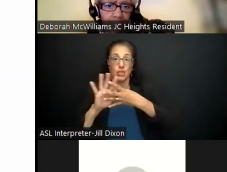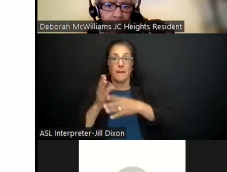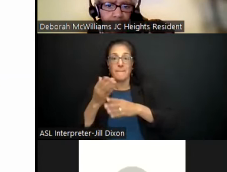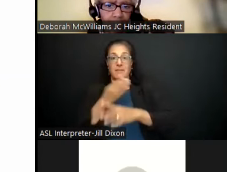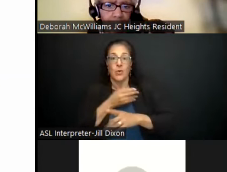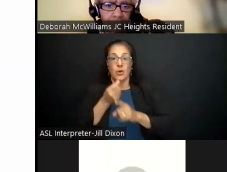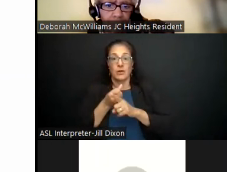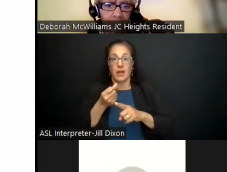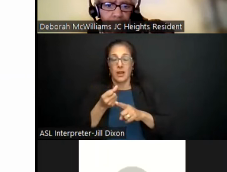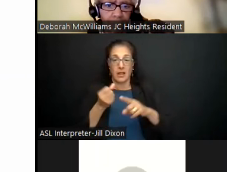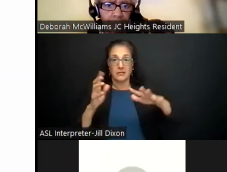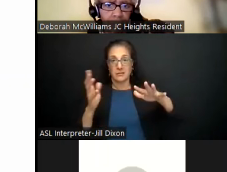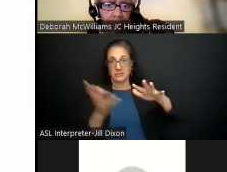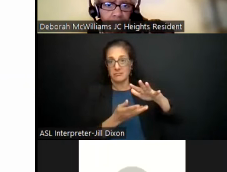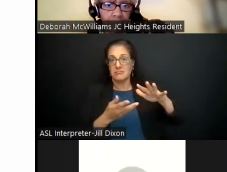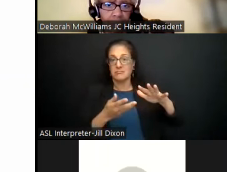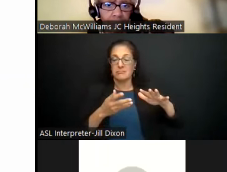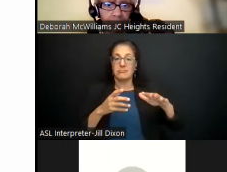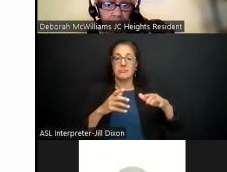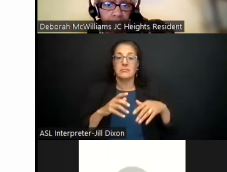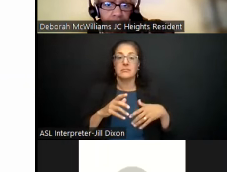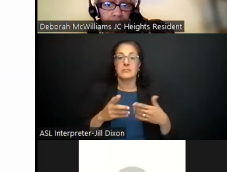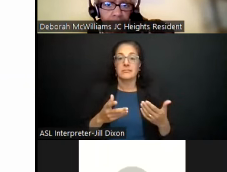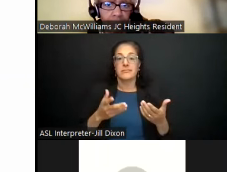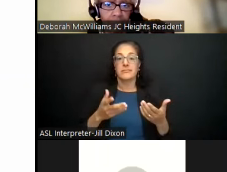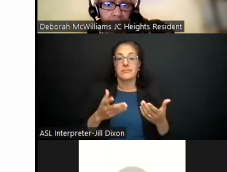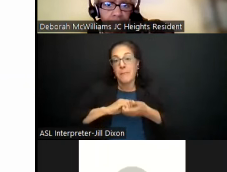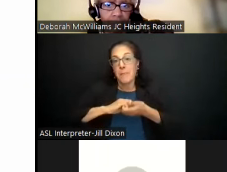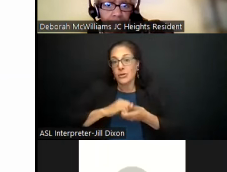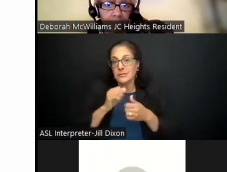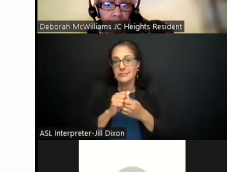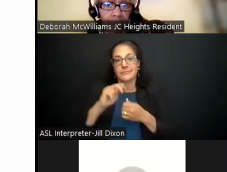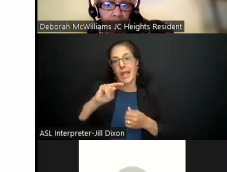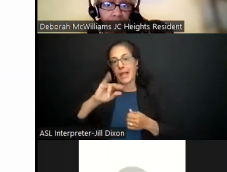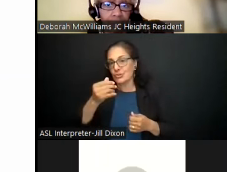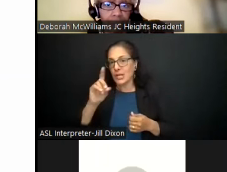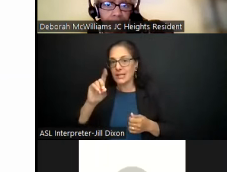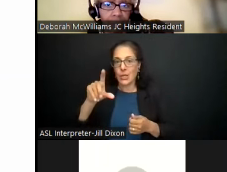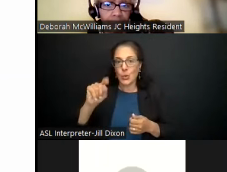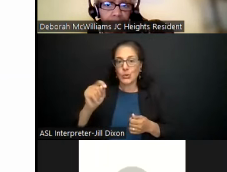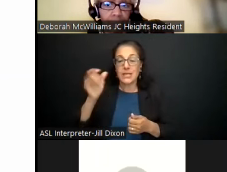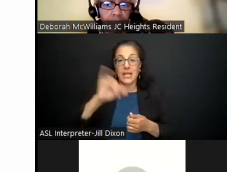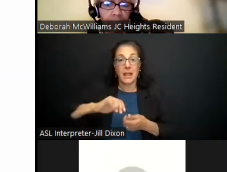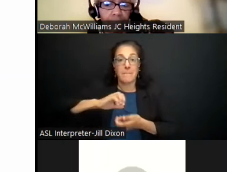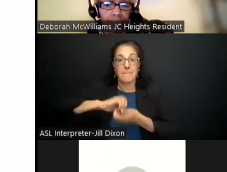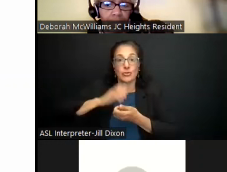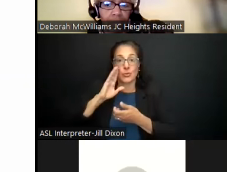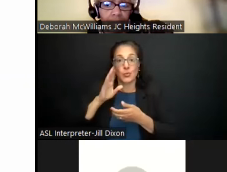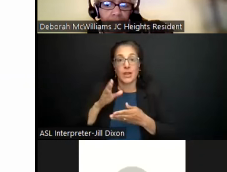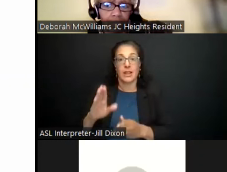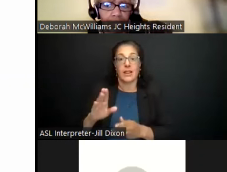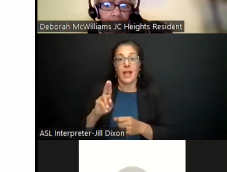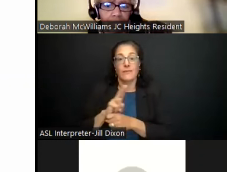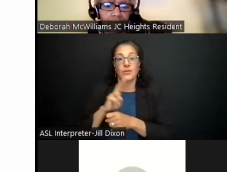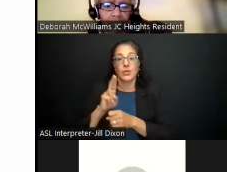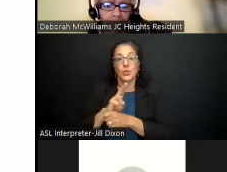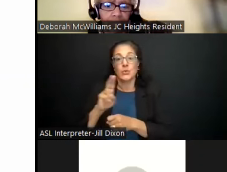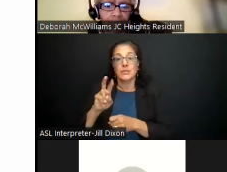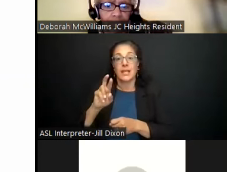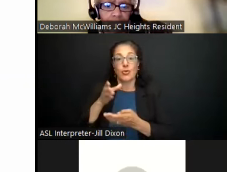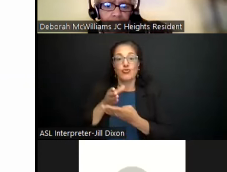Again, a partnership with someone like NJDOT would allow for using the right-of-way